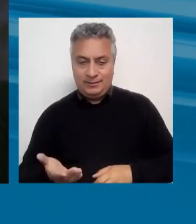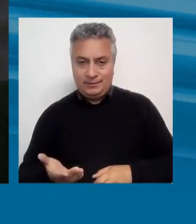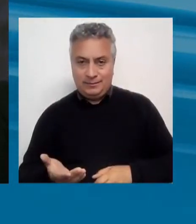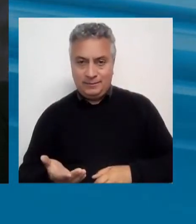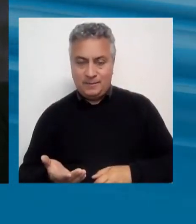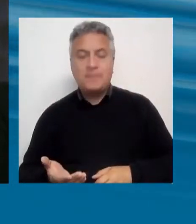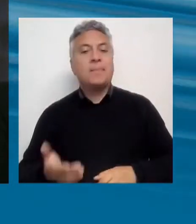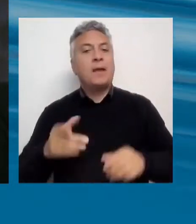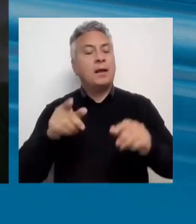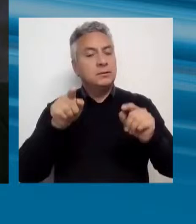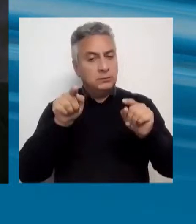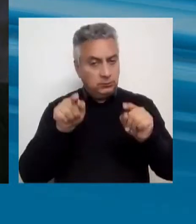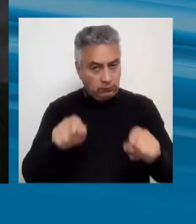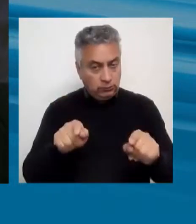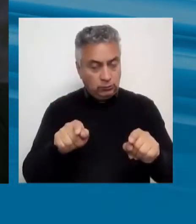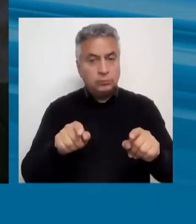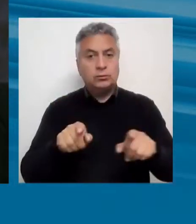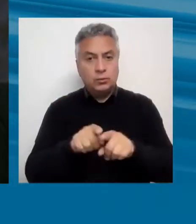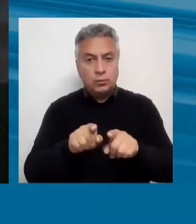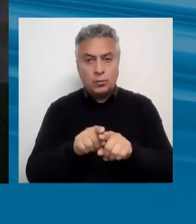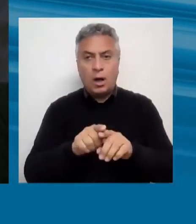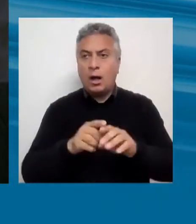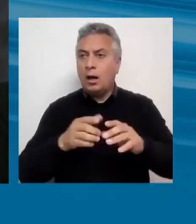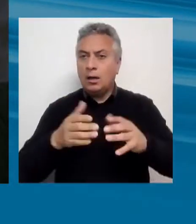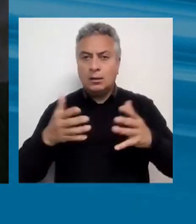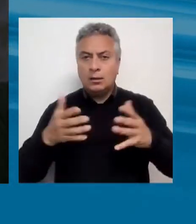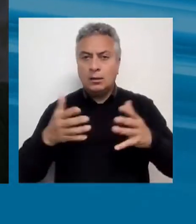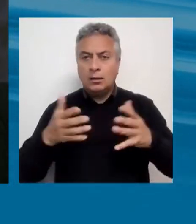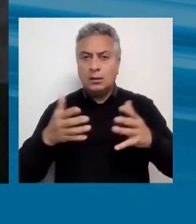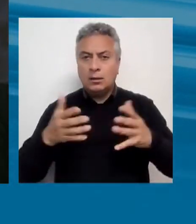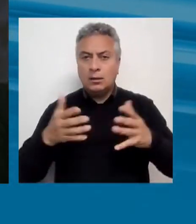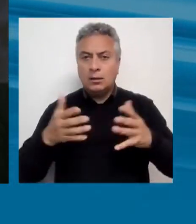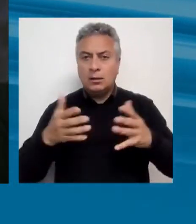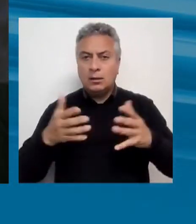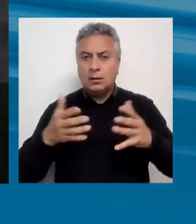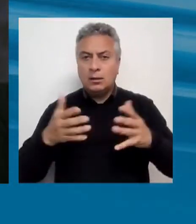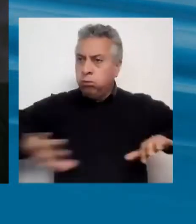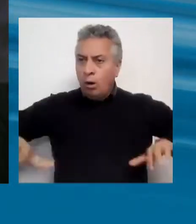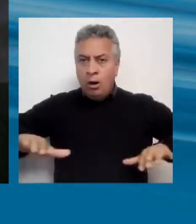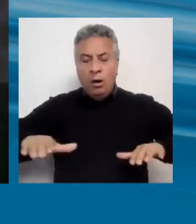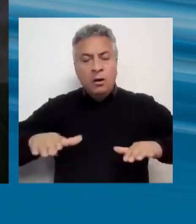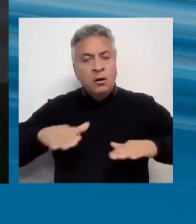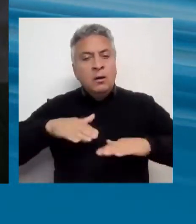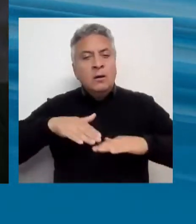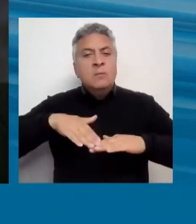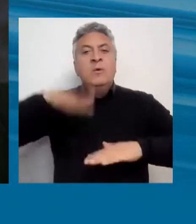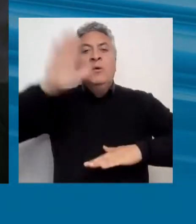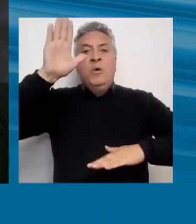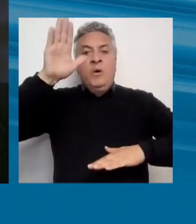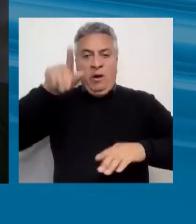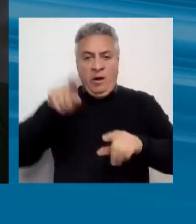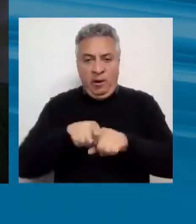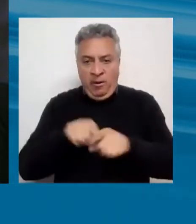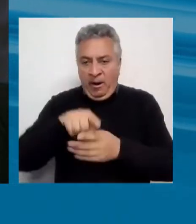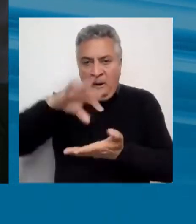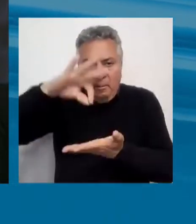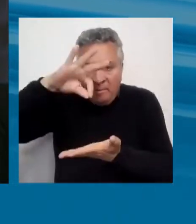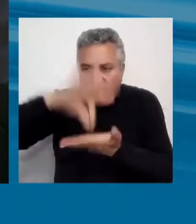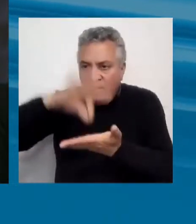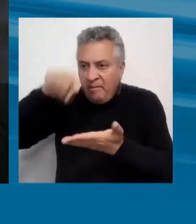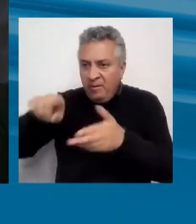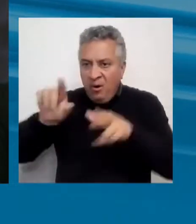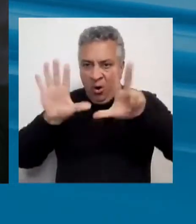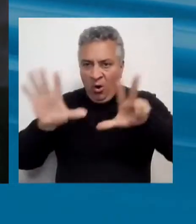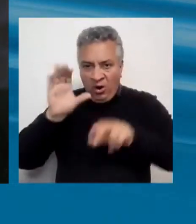of course, the spatial segregation that entrenches inequalities in urban areas